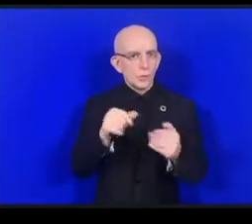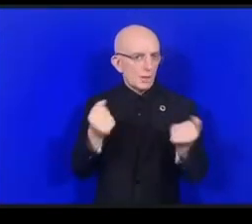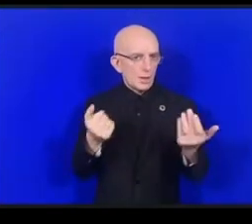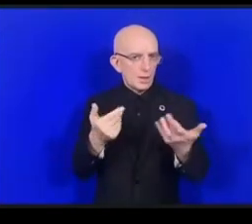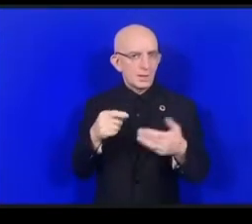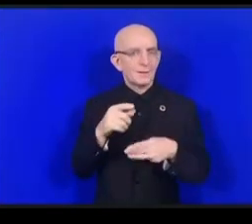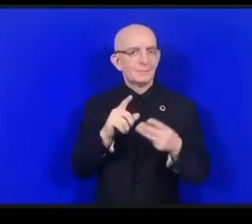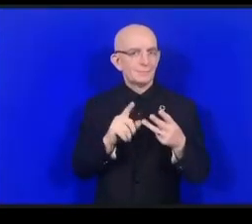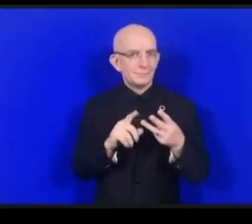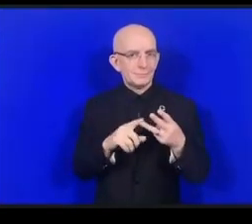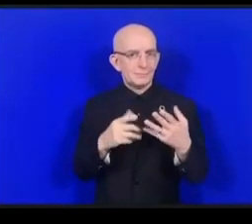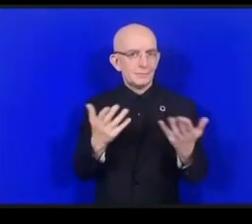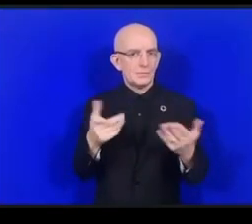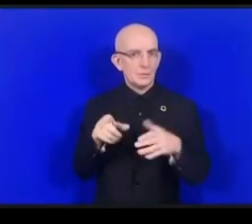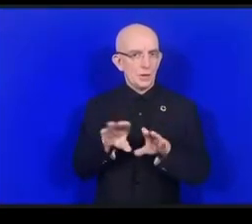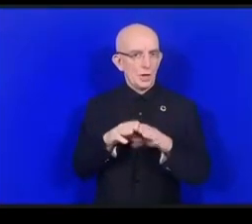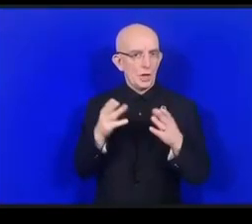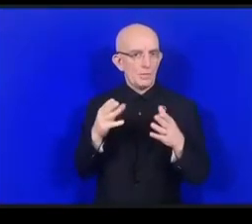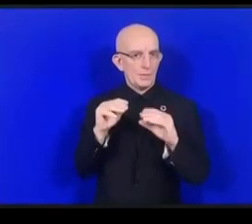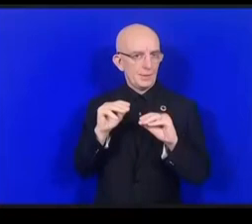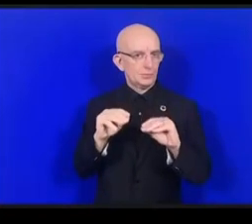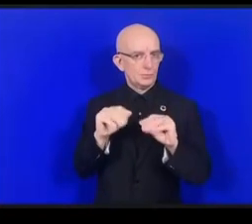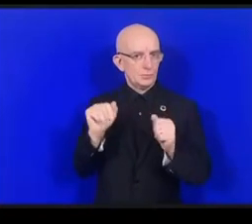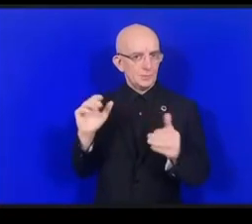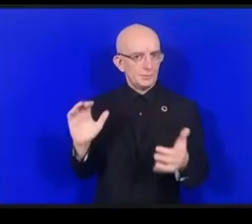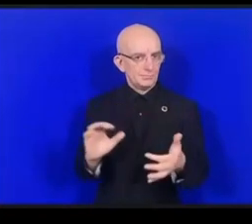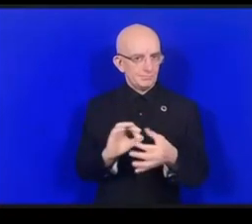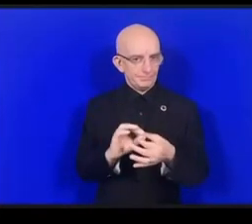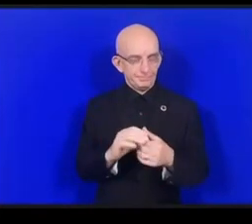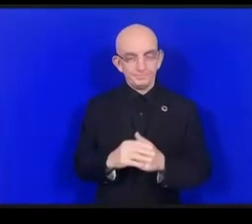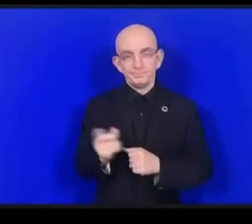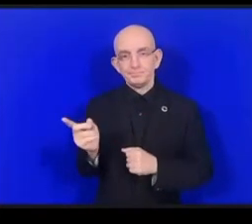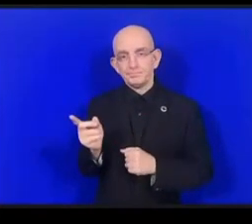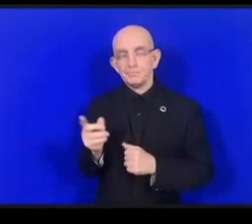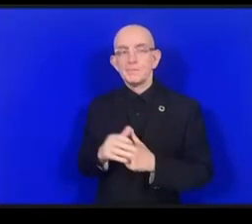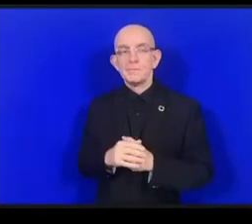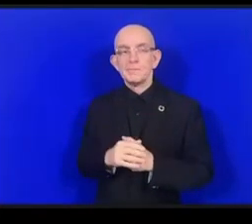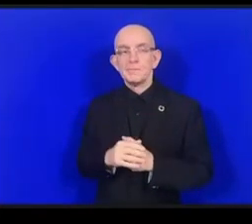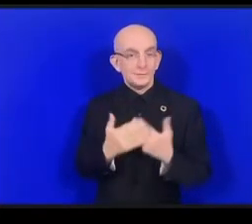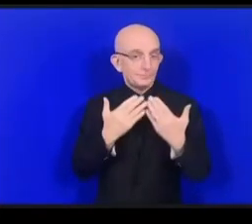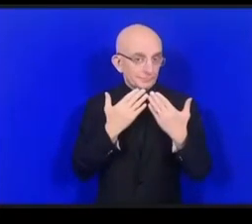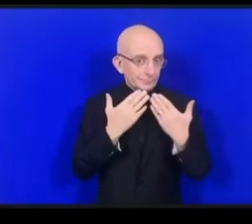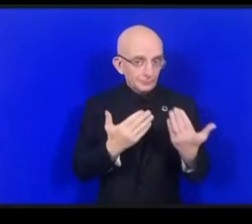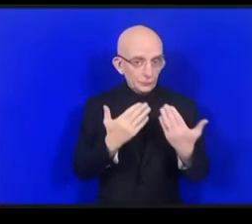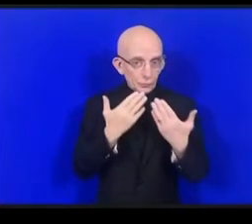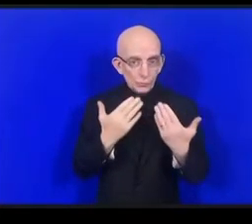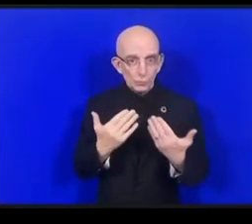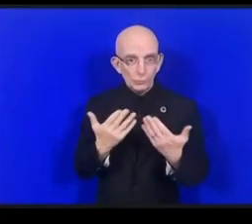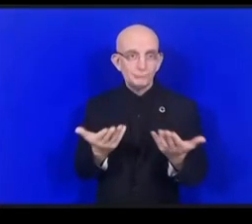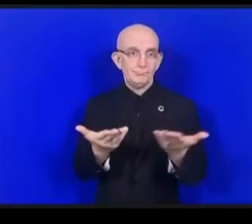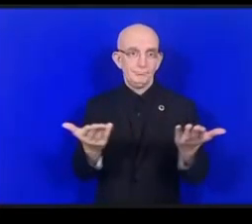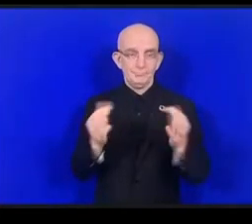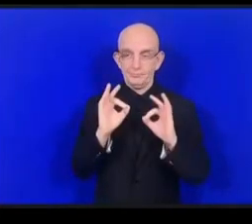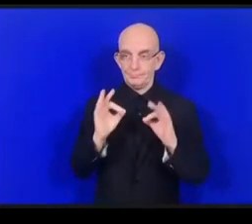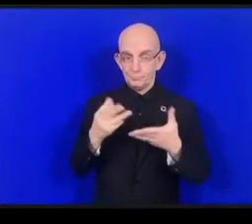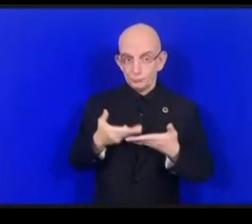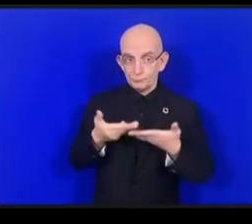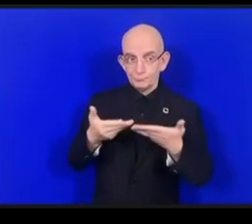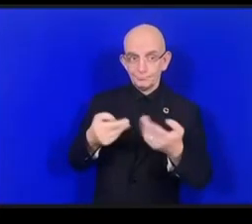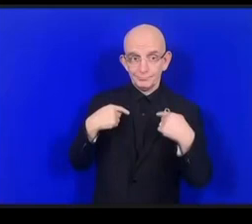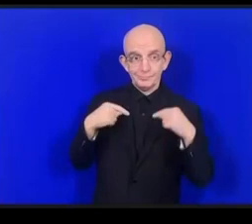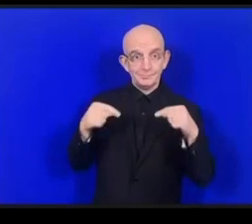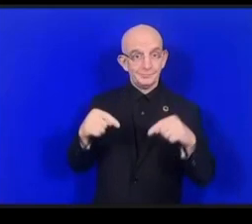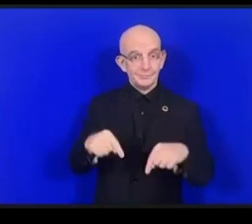for the invitation to be here today. I want to just say briefly that the OER, or the Open Educational